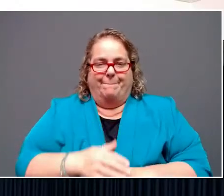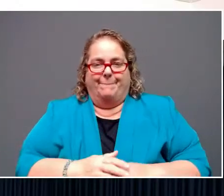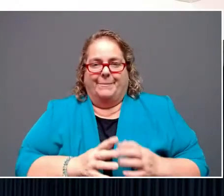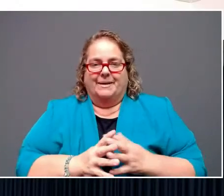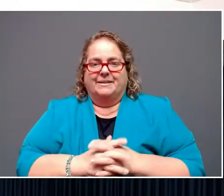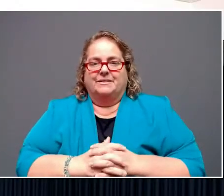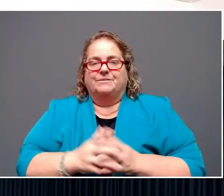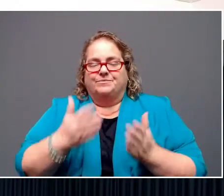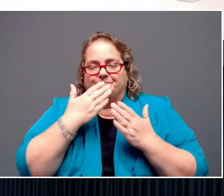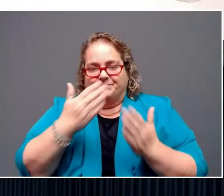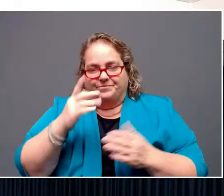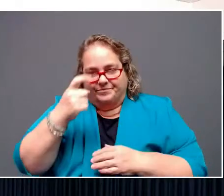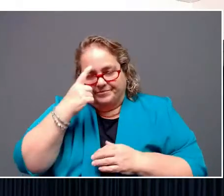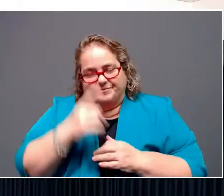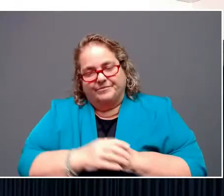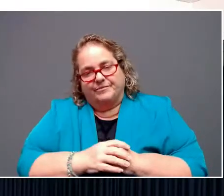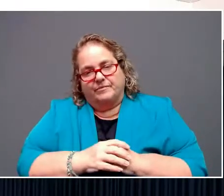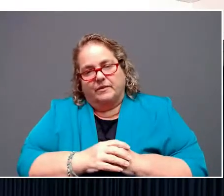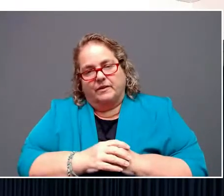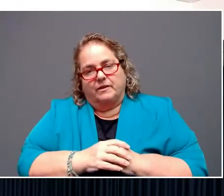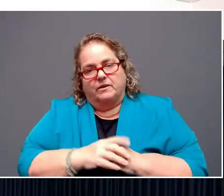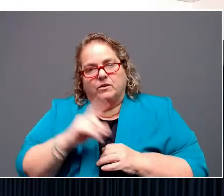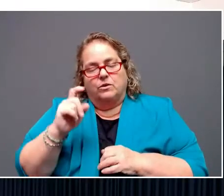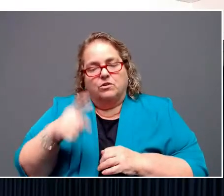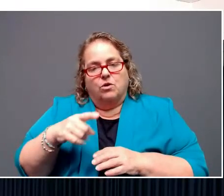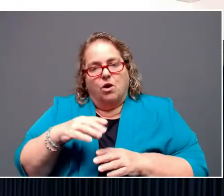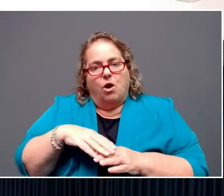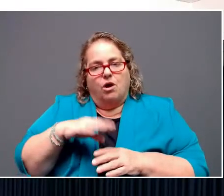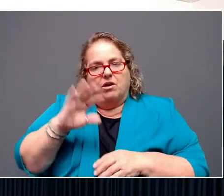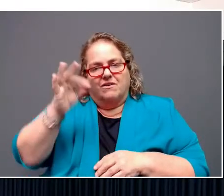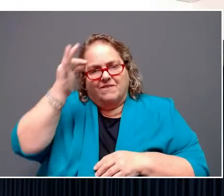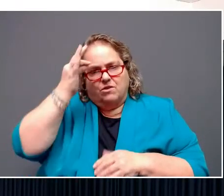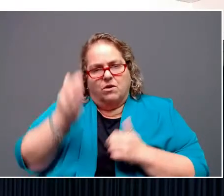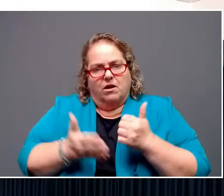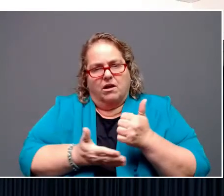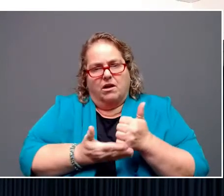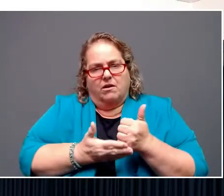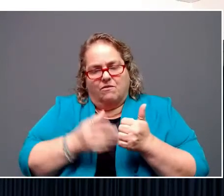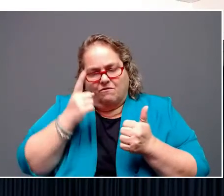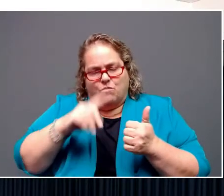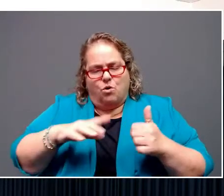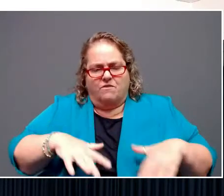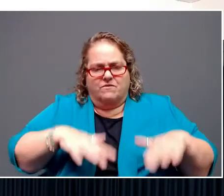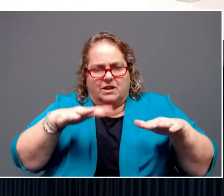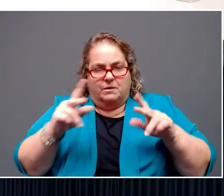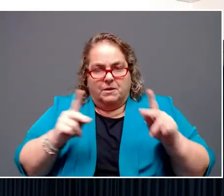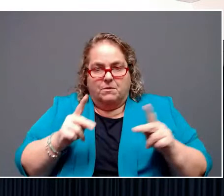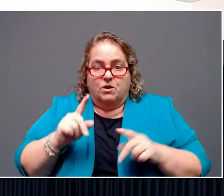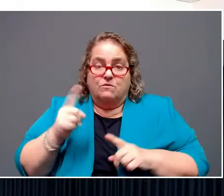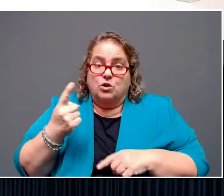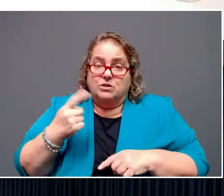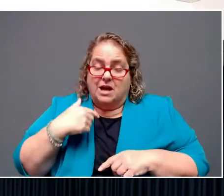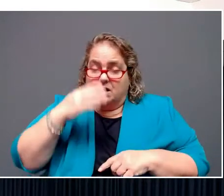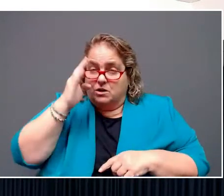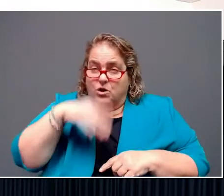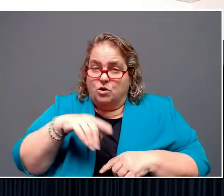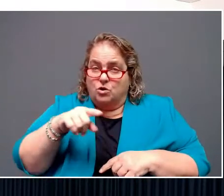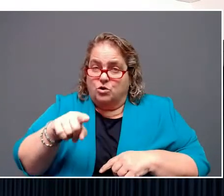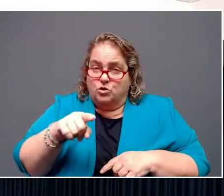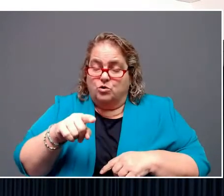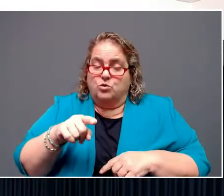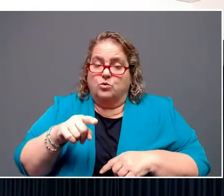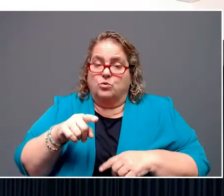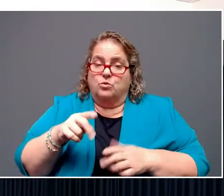Governor. 2 questions on federal aid for flooding. First of all, I know you sought an extension for